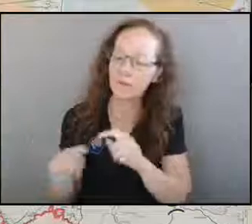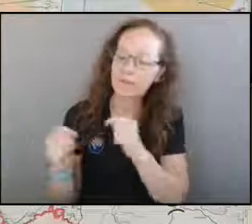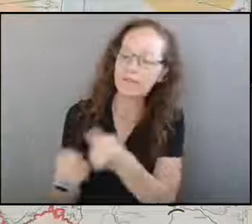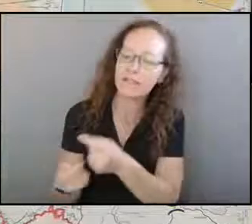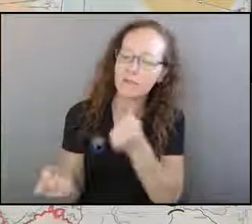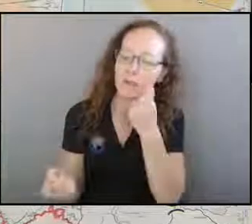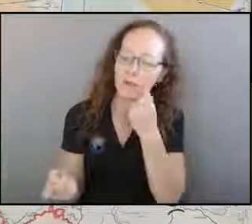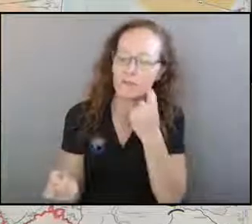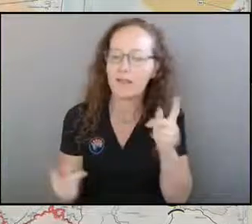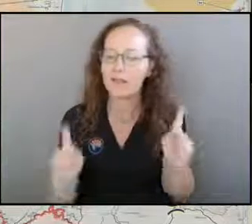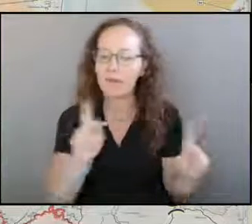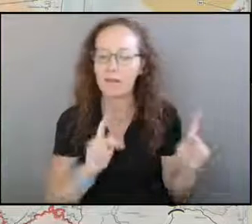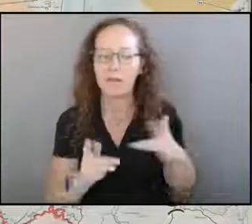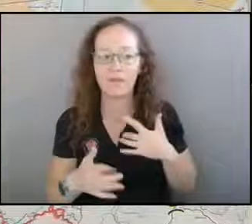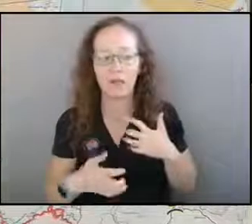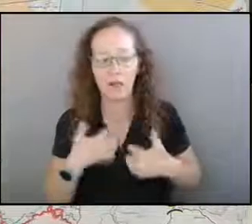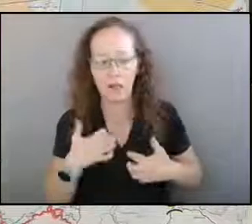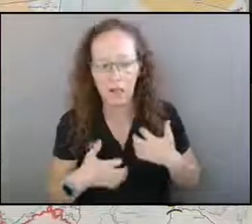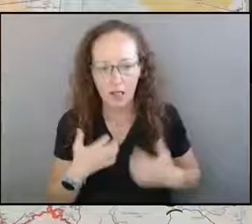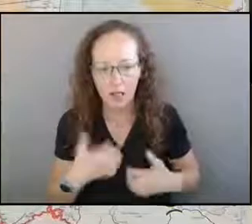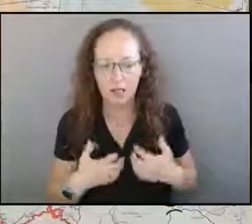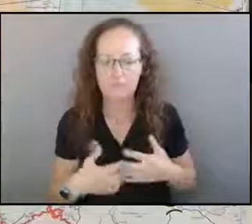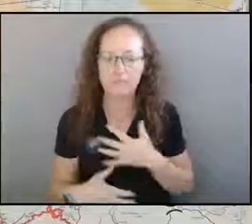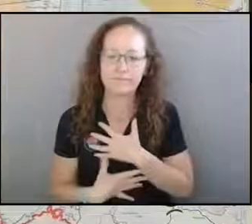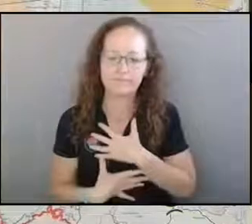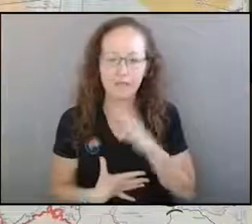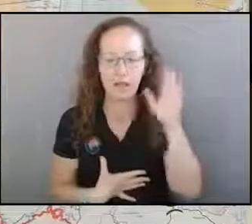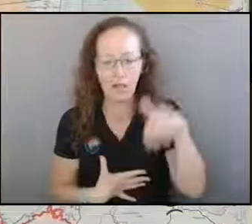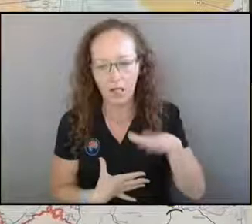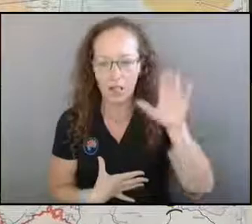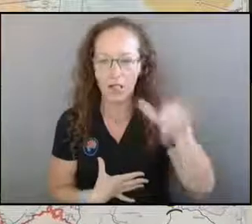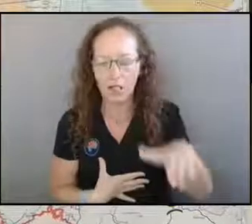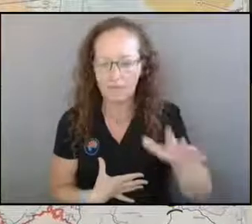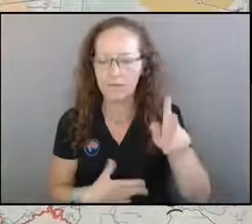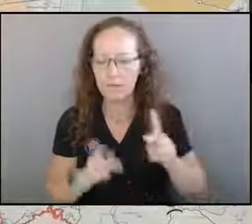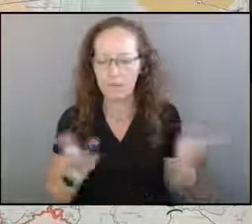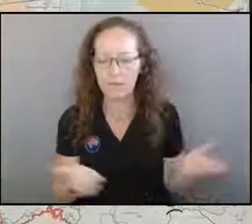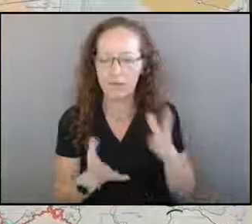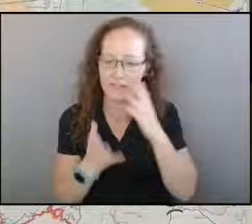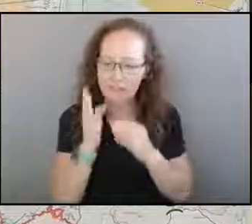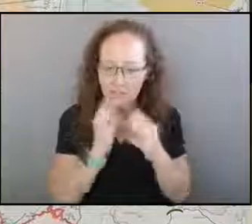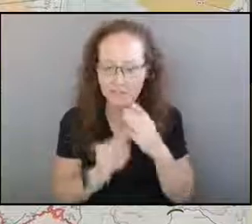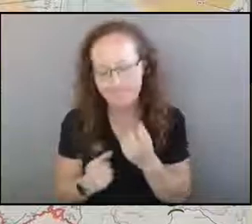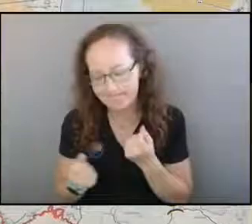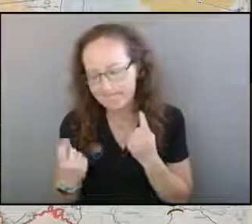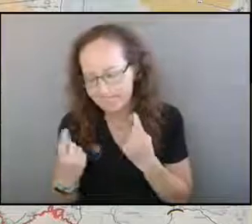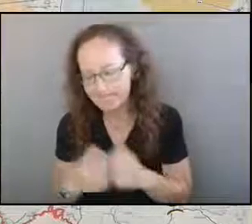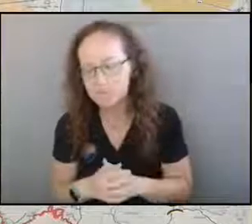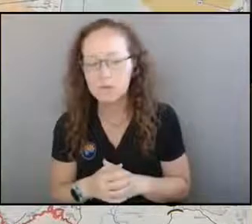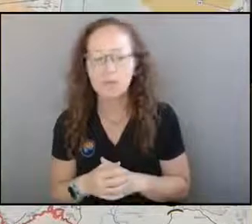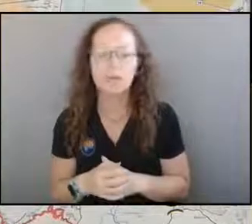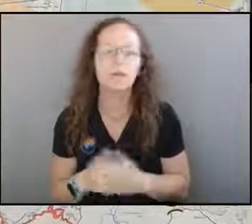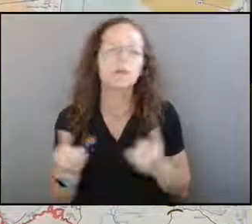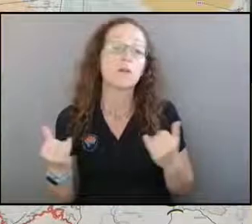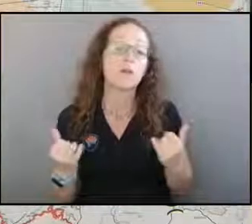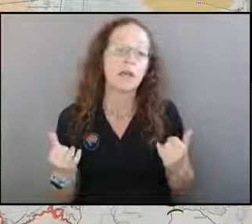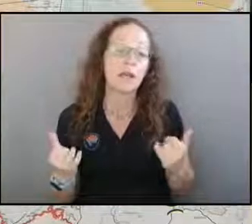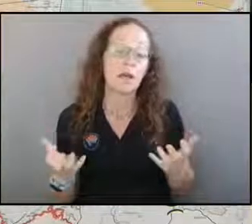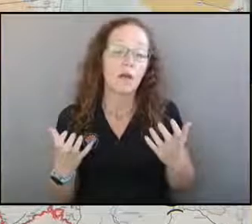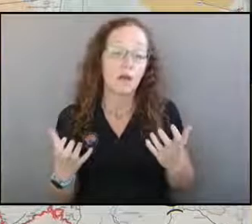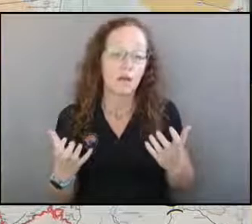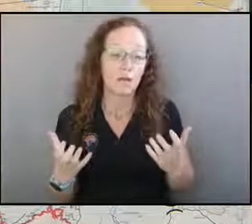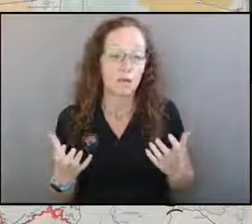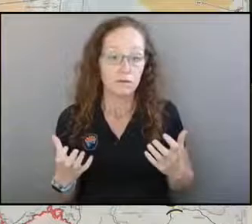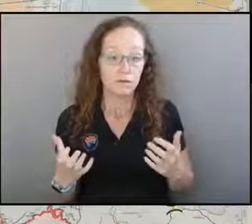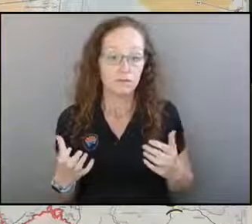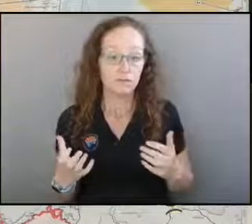and emotions all of our people have been experiencing. So with that, I want to